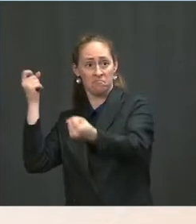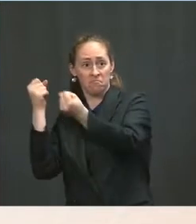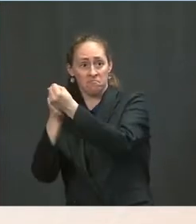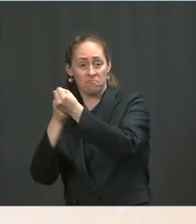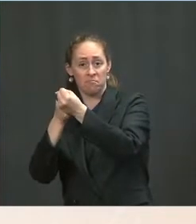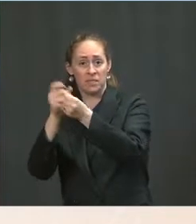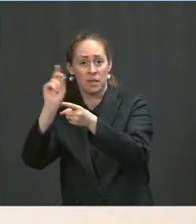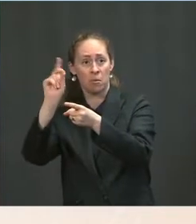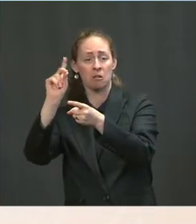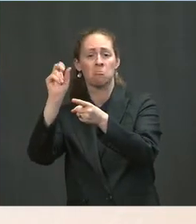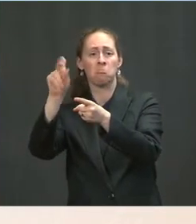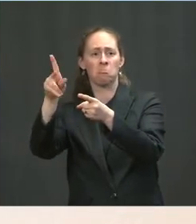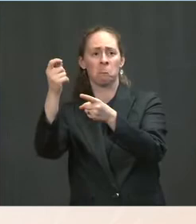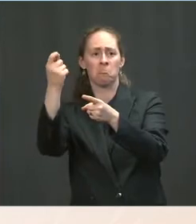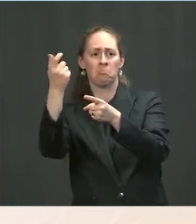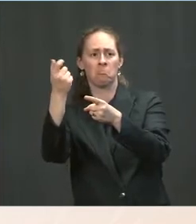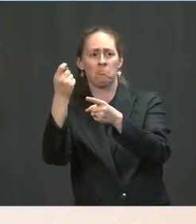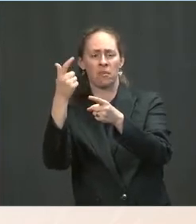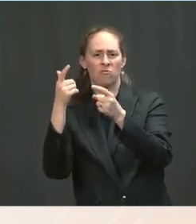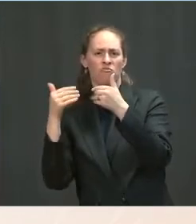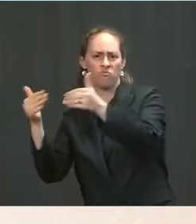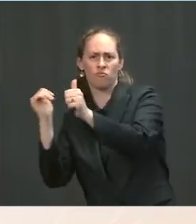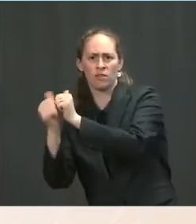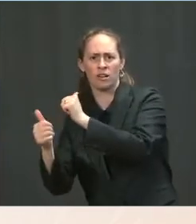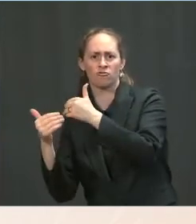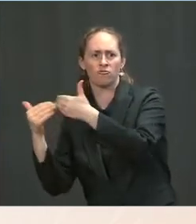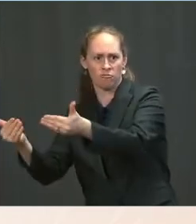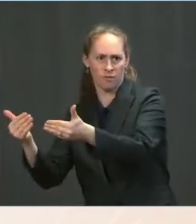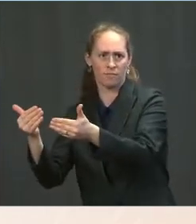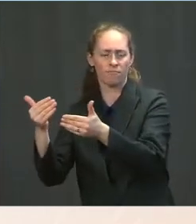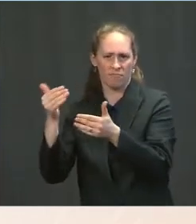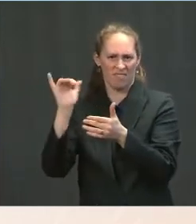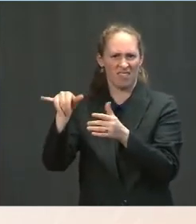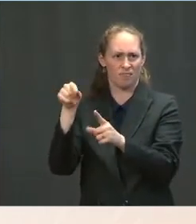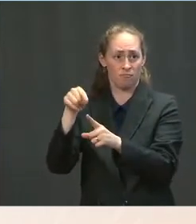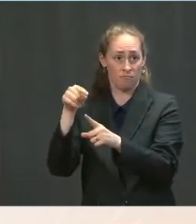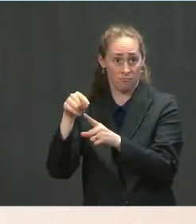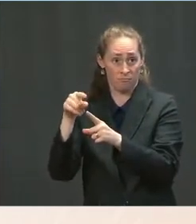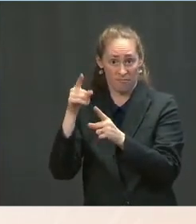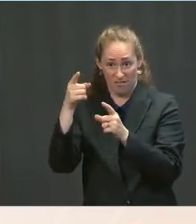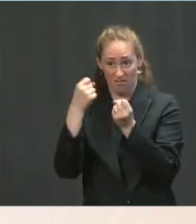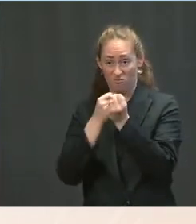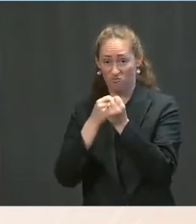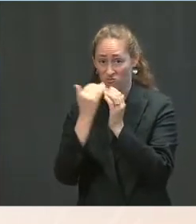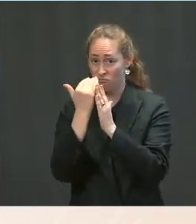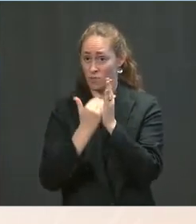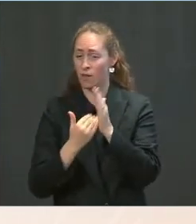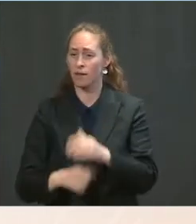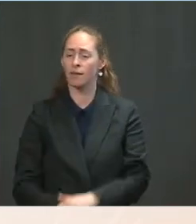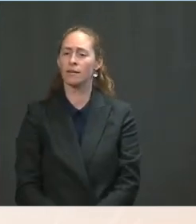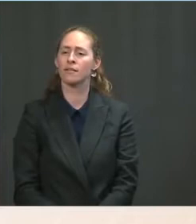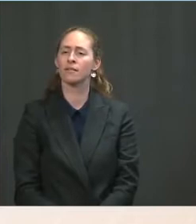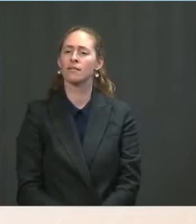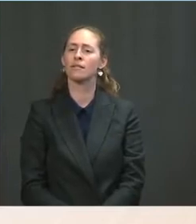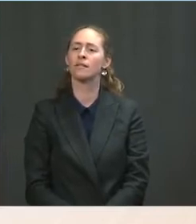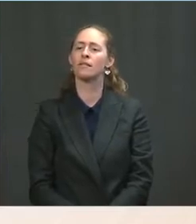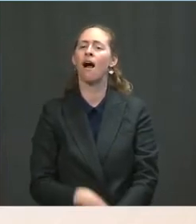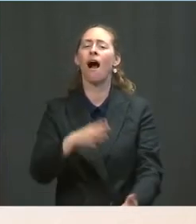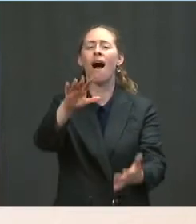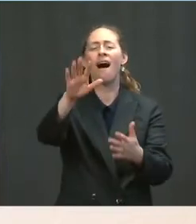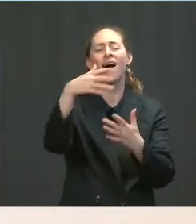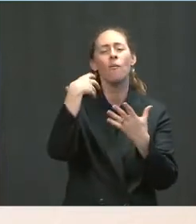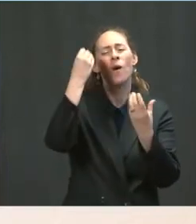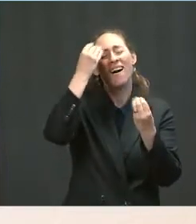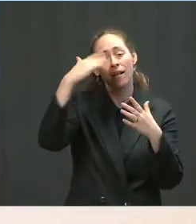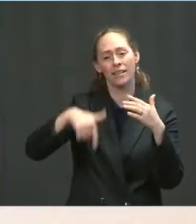this is a process that we're going through. This is a negotiation process. We're going to continue to engage congressional members